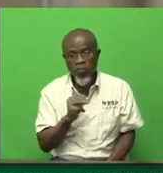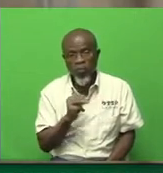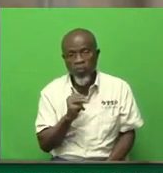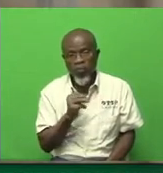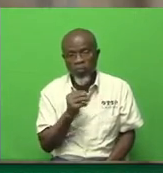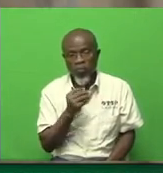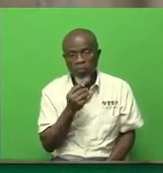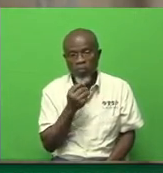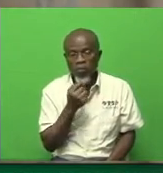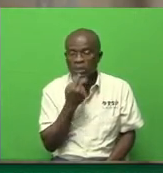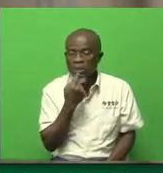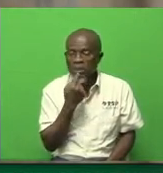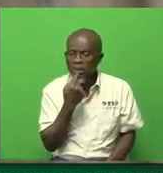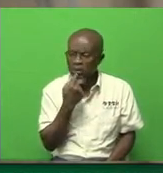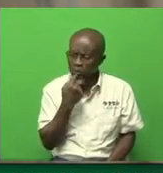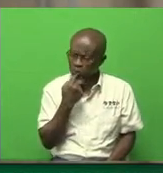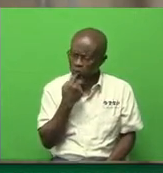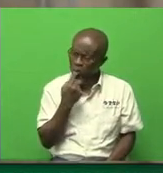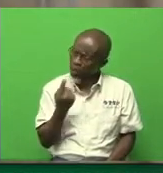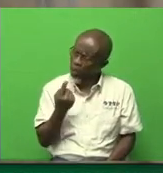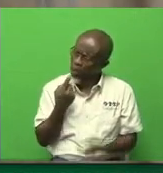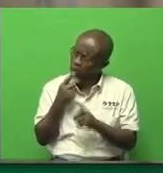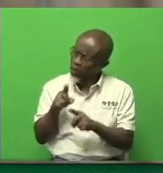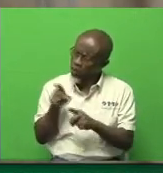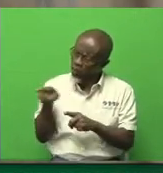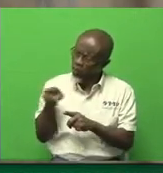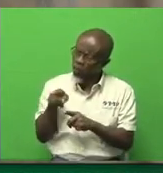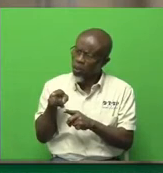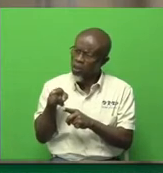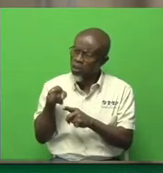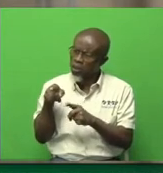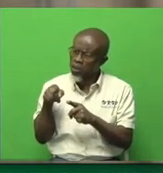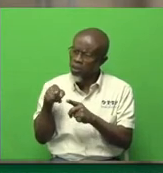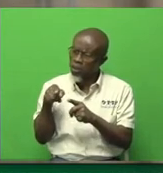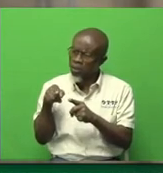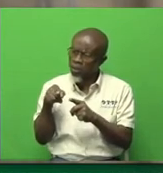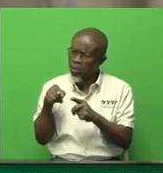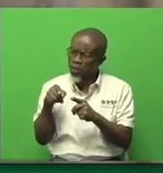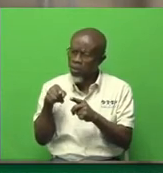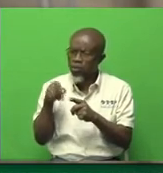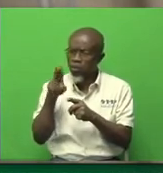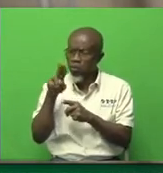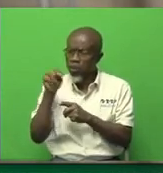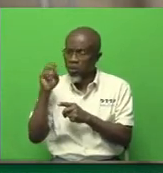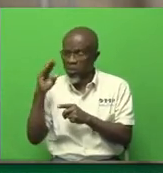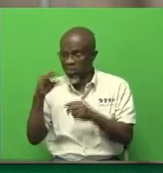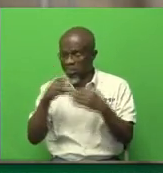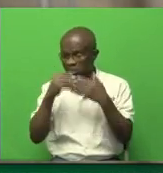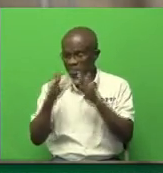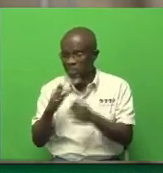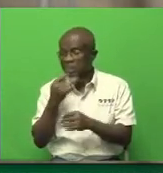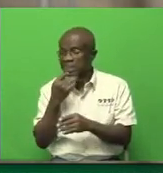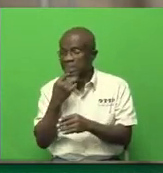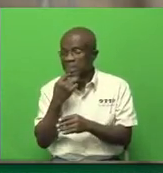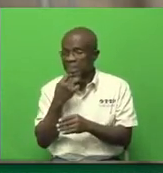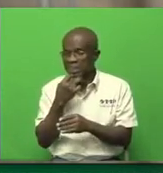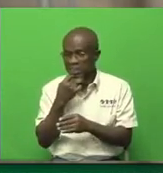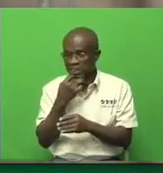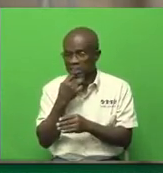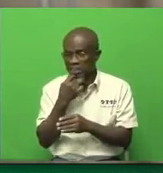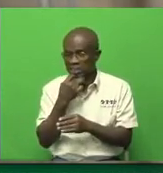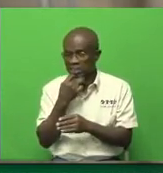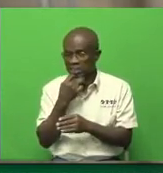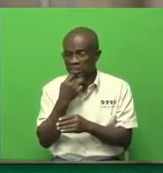member for separia as it relates to a document she spoke of and you see Mr Deputy speaker the member Filipino